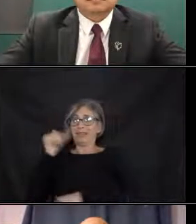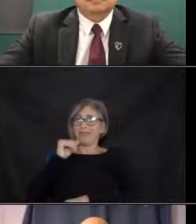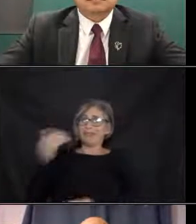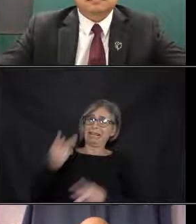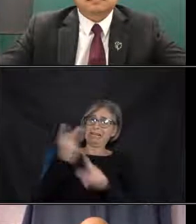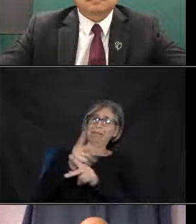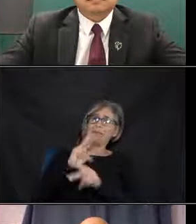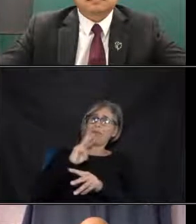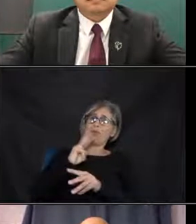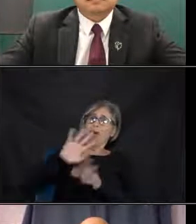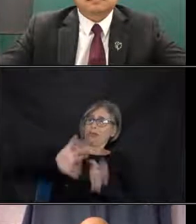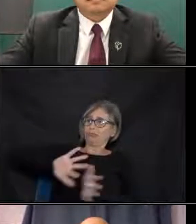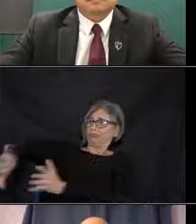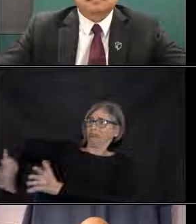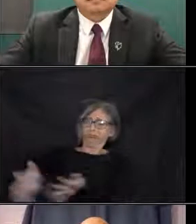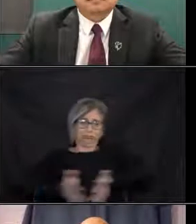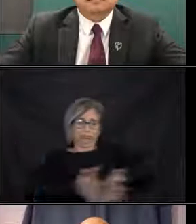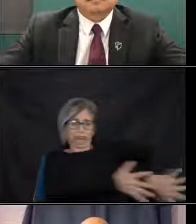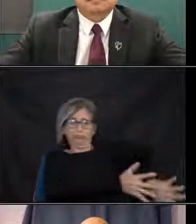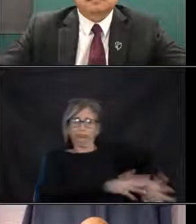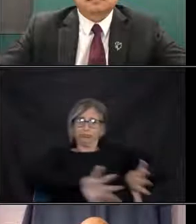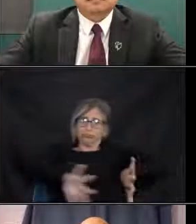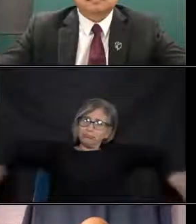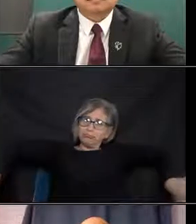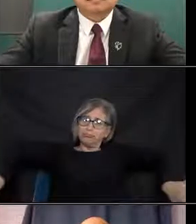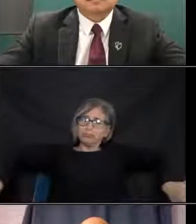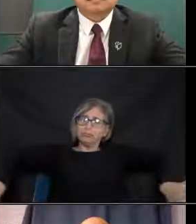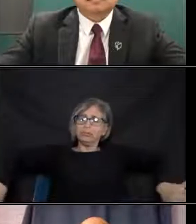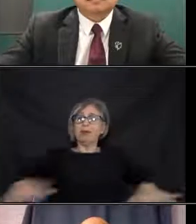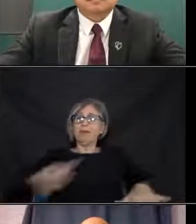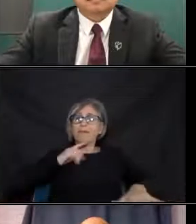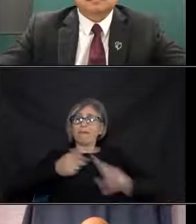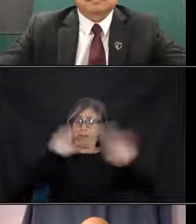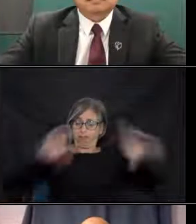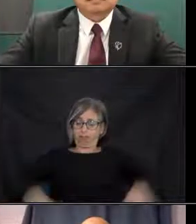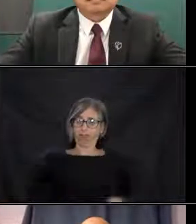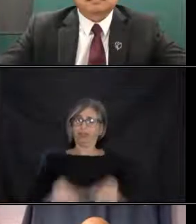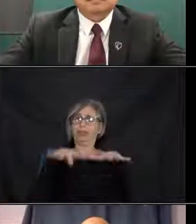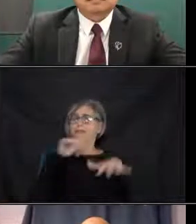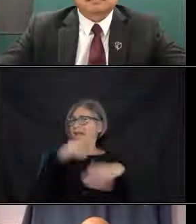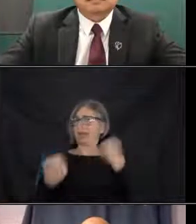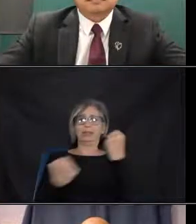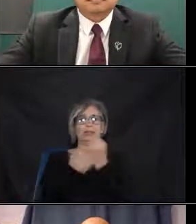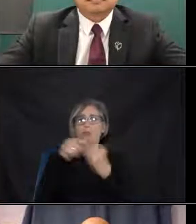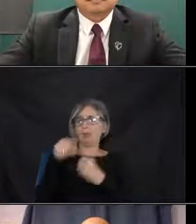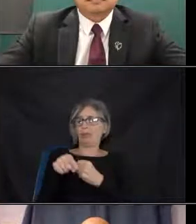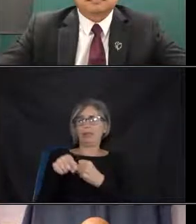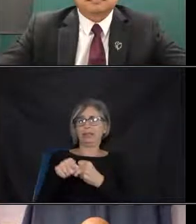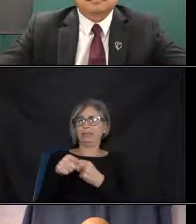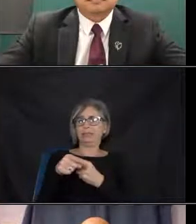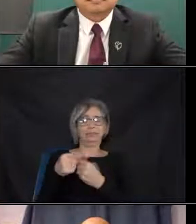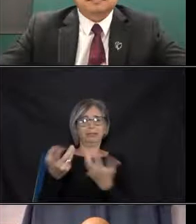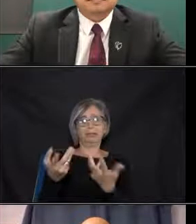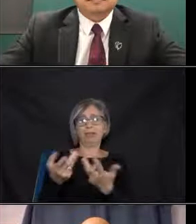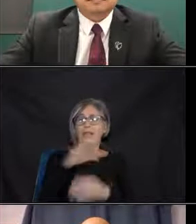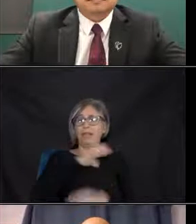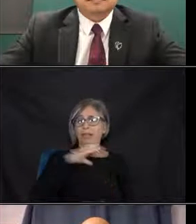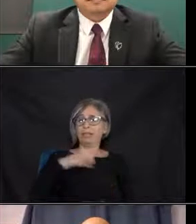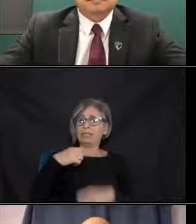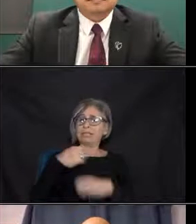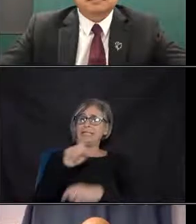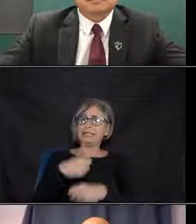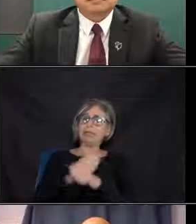the water on their property. And so I'm not going to be voting in favor of this because we, as a commission, needs to make